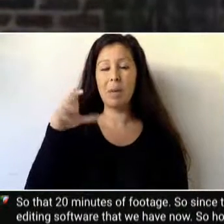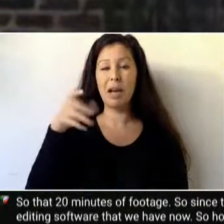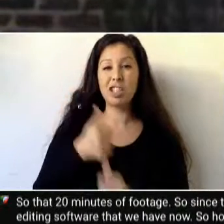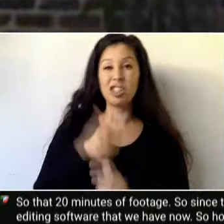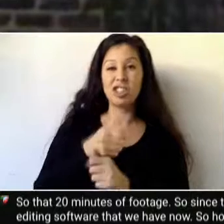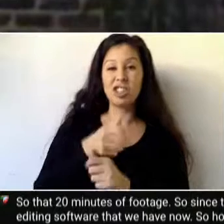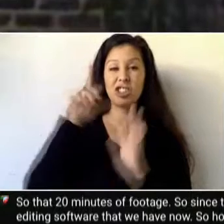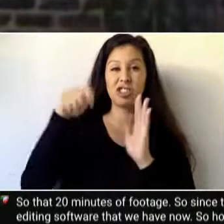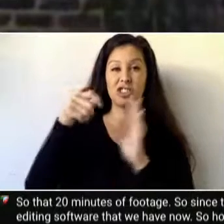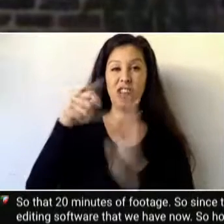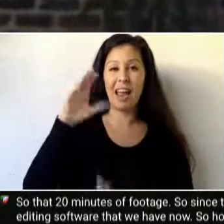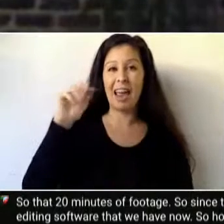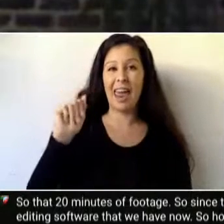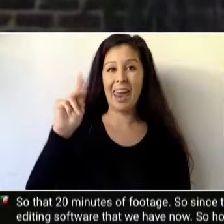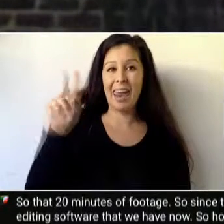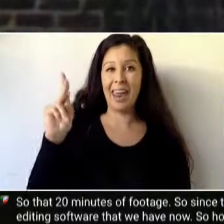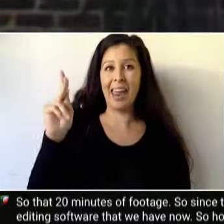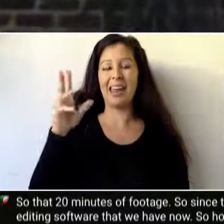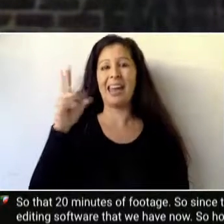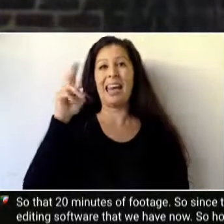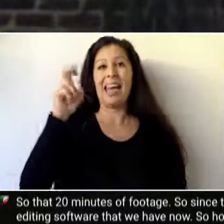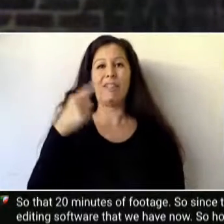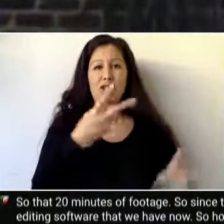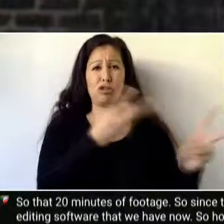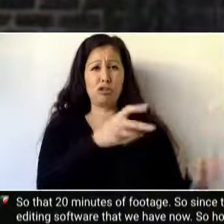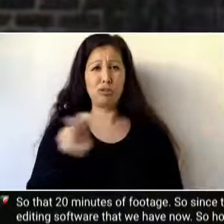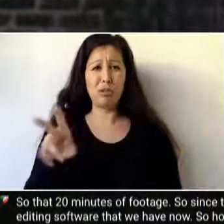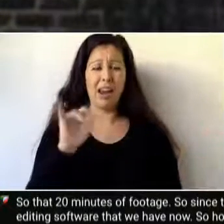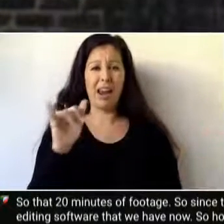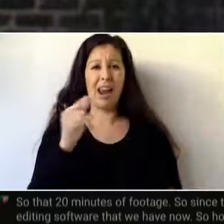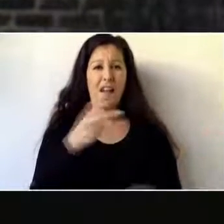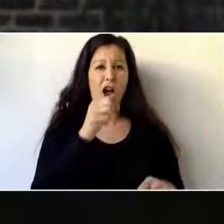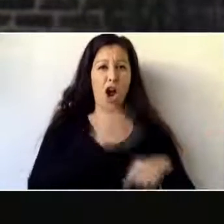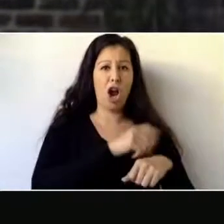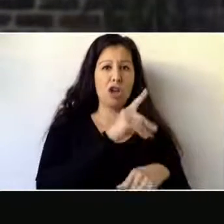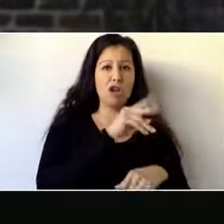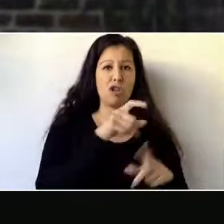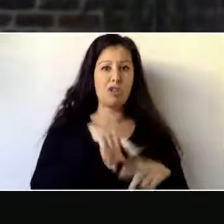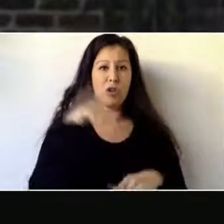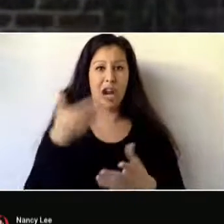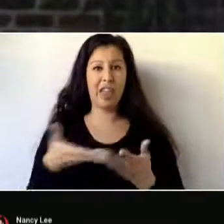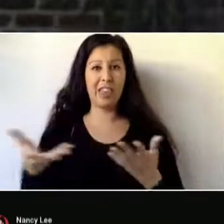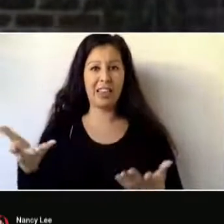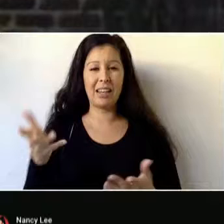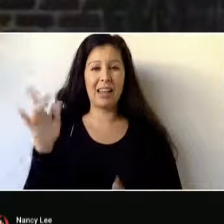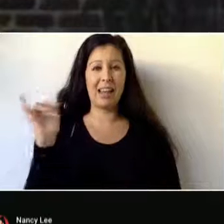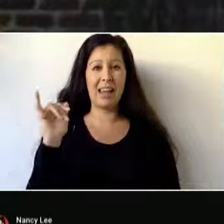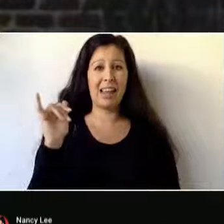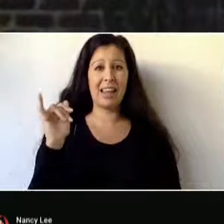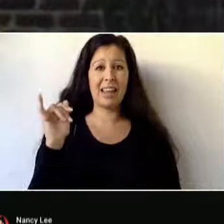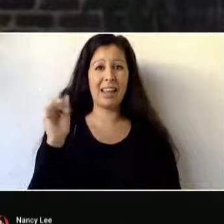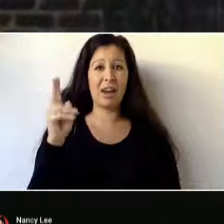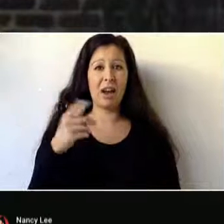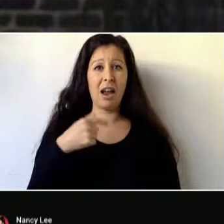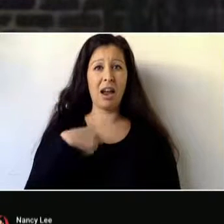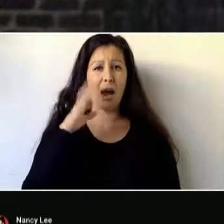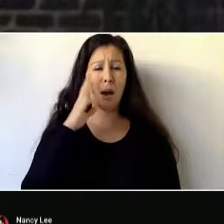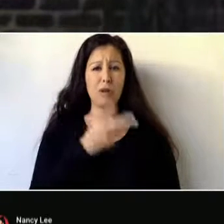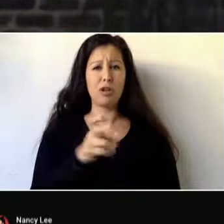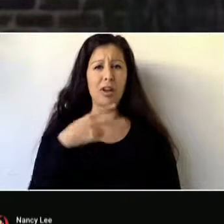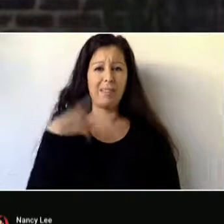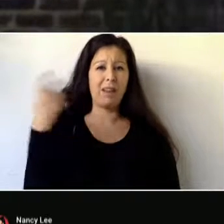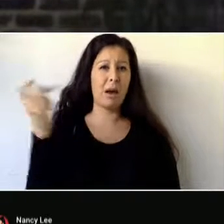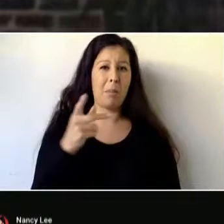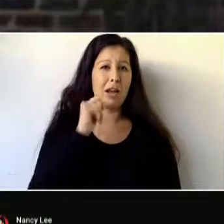So, like, even to transfer, like, from a hard drive to another thing, like, it was like, okay, I'm just going to transfer. I'm going to